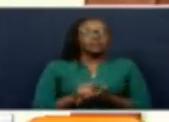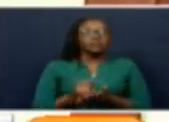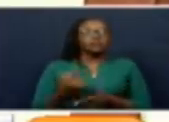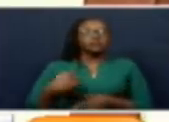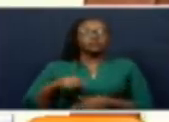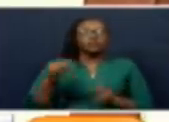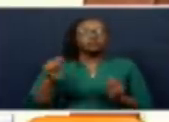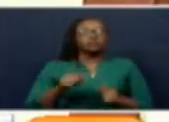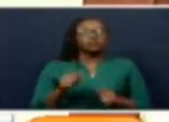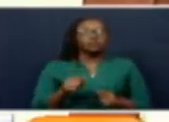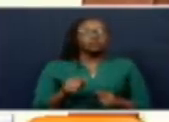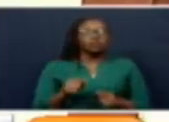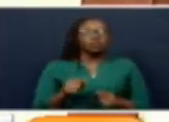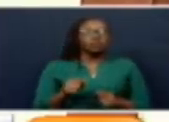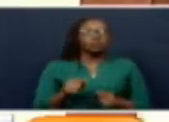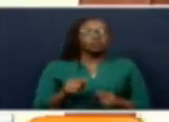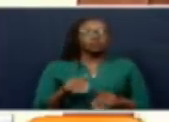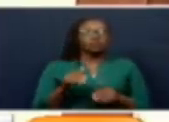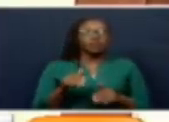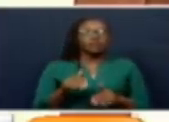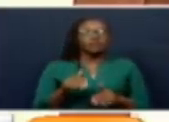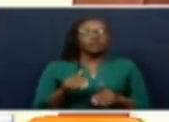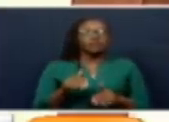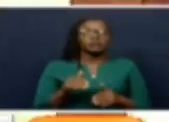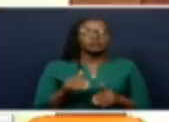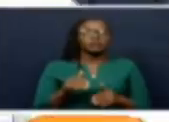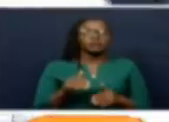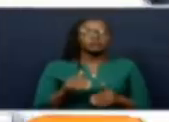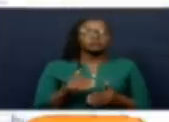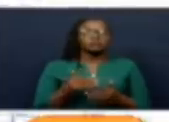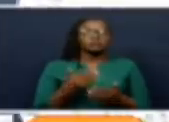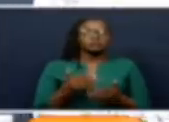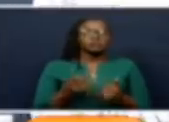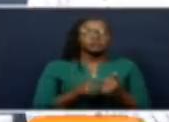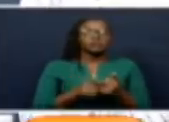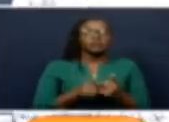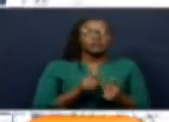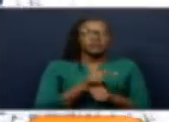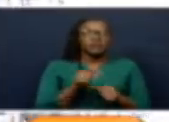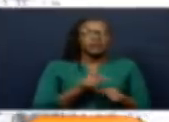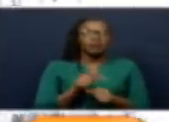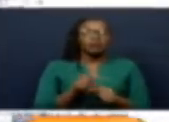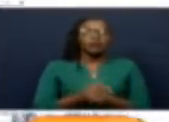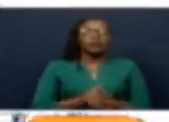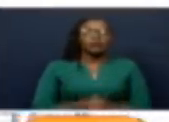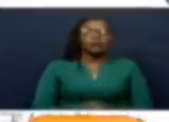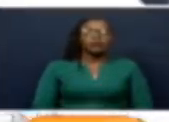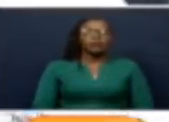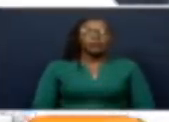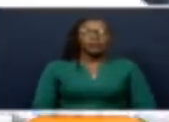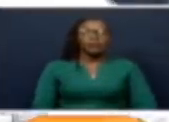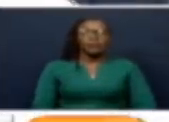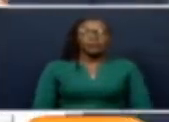wasted about almost 6 months. Exactly. Now. Time is ticking. Yeah. Tick tock, tick tock. Mm.